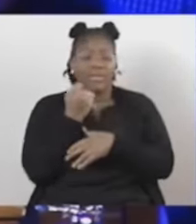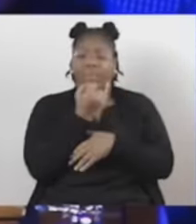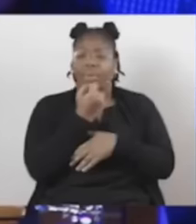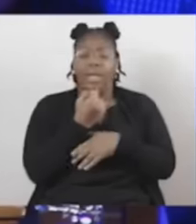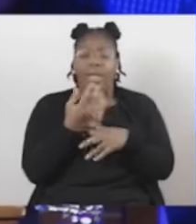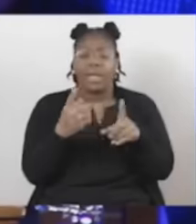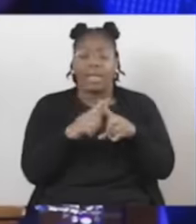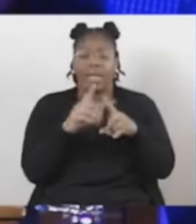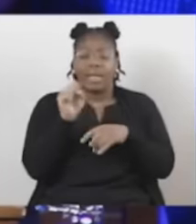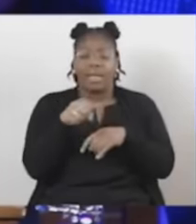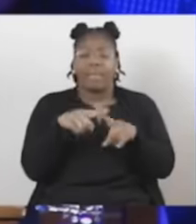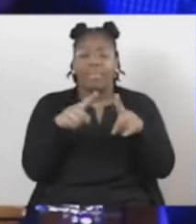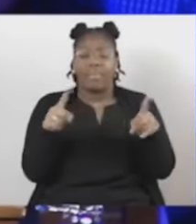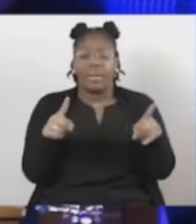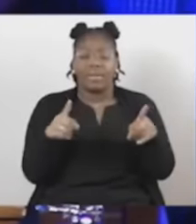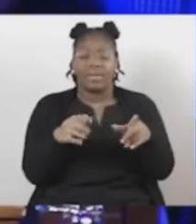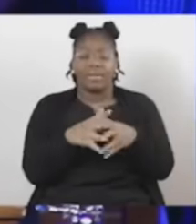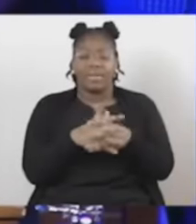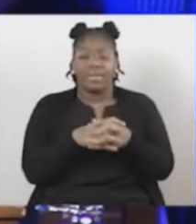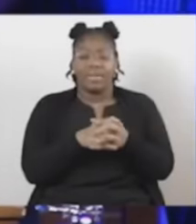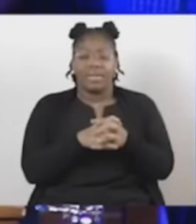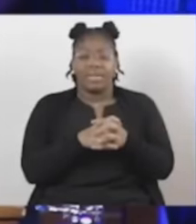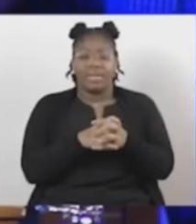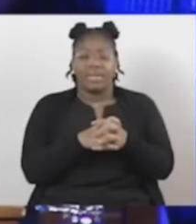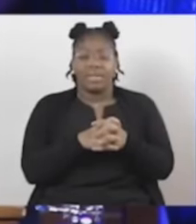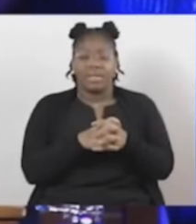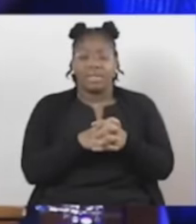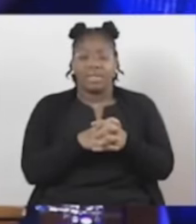become literally the embodiment of the temple in human flesh.